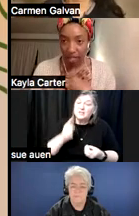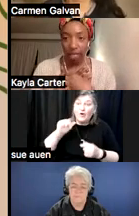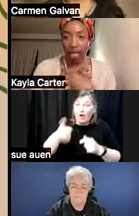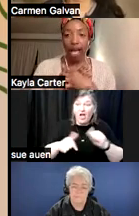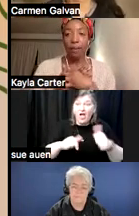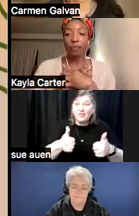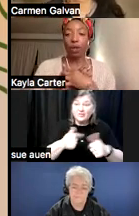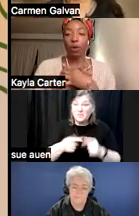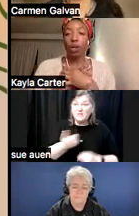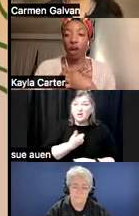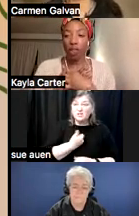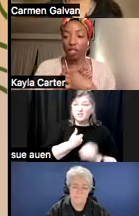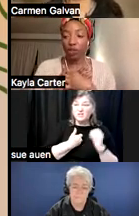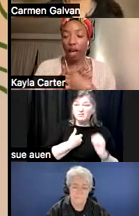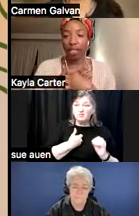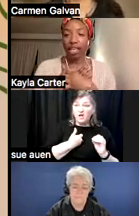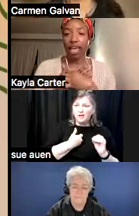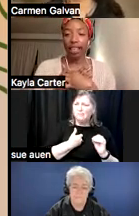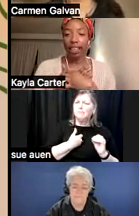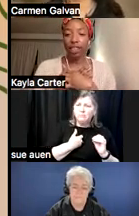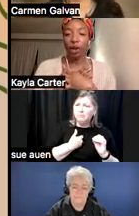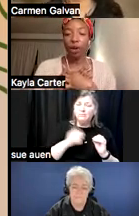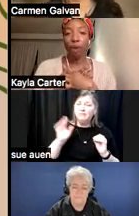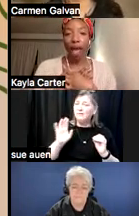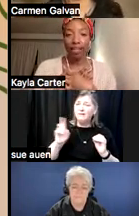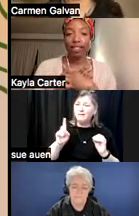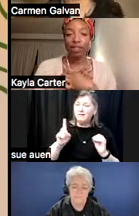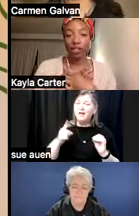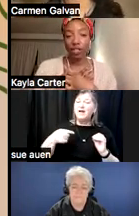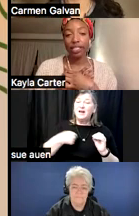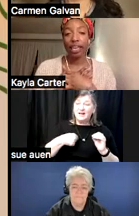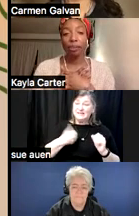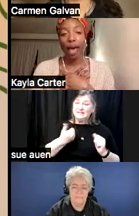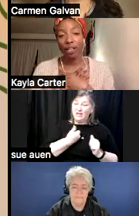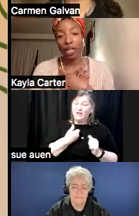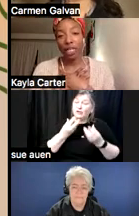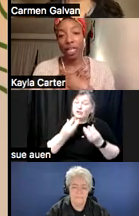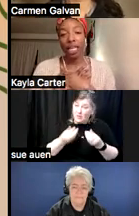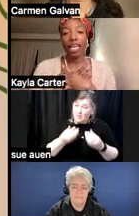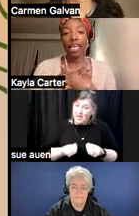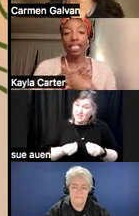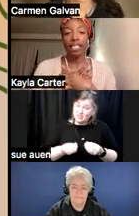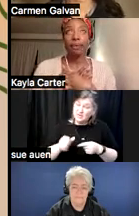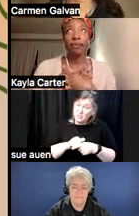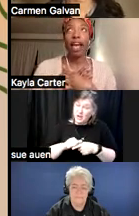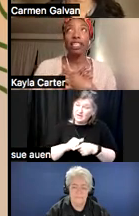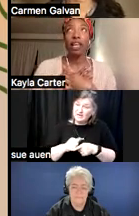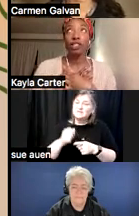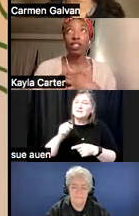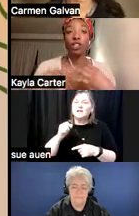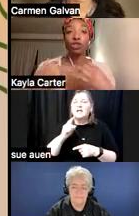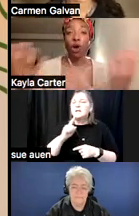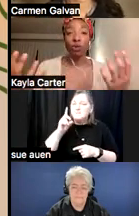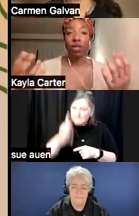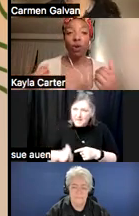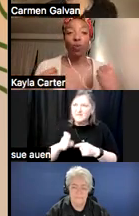ourselves, when in all actuality, your practice of gentleness and compassion is